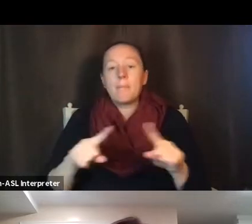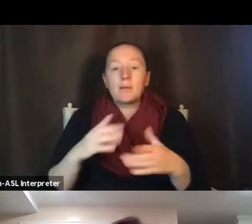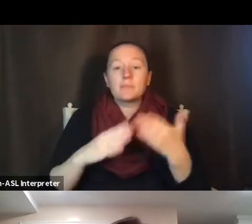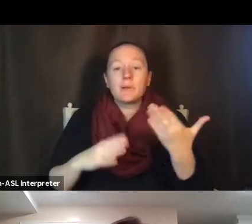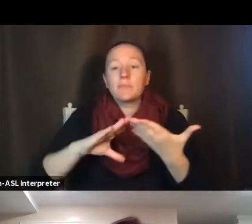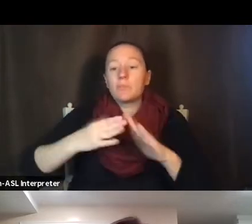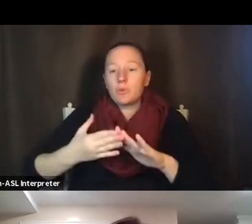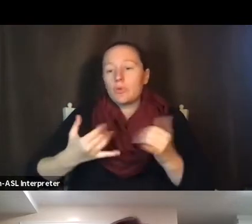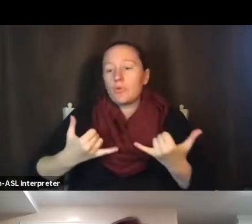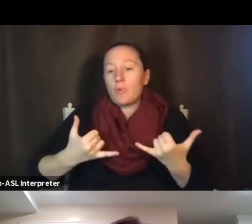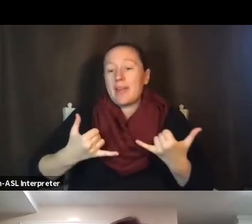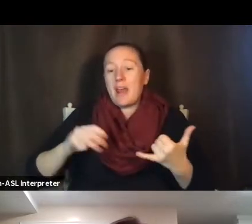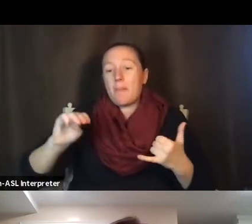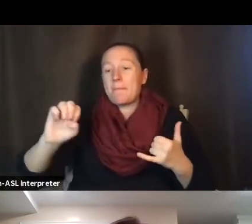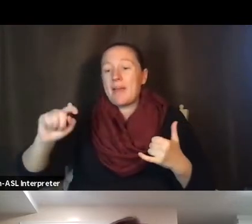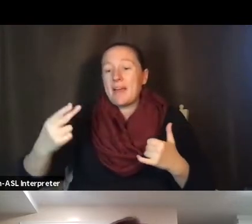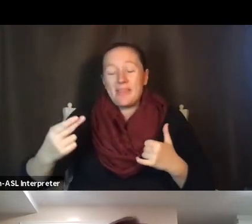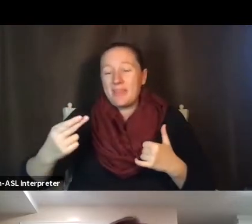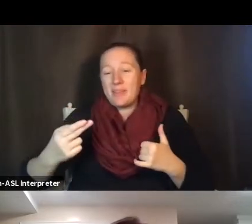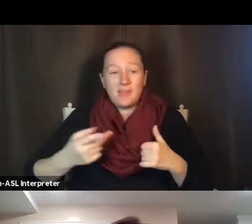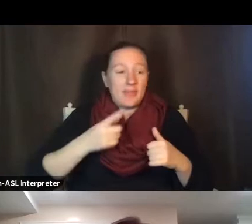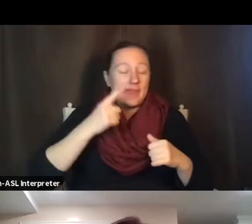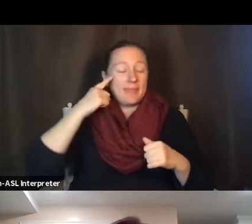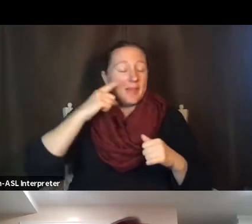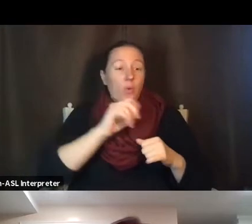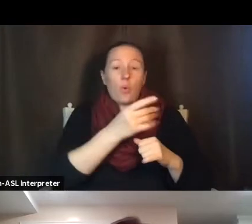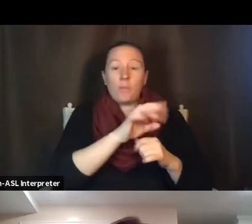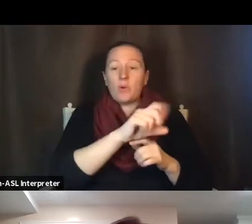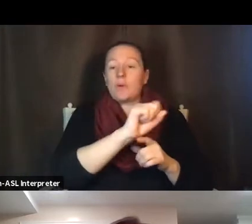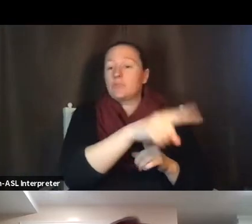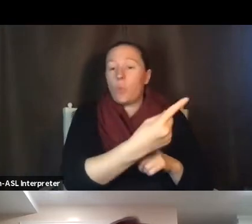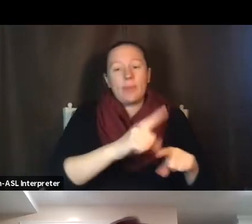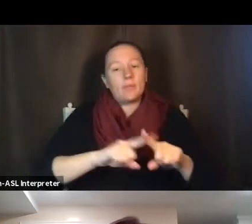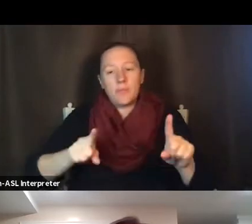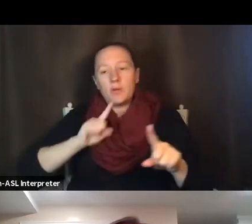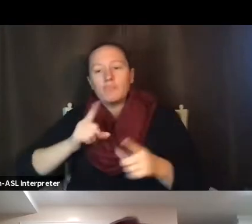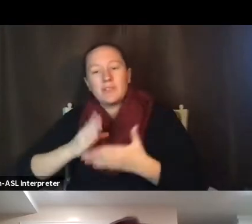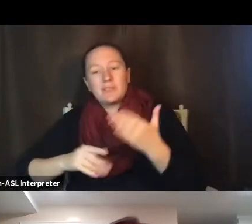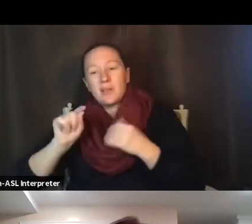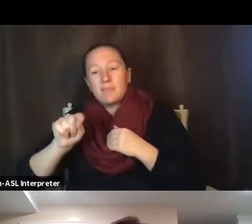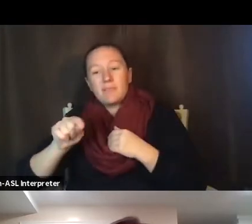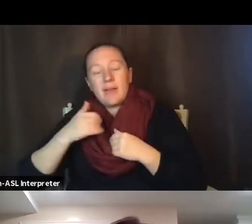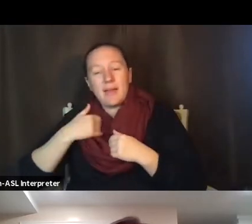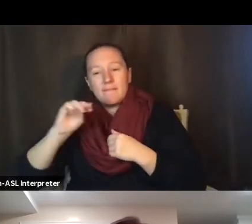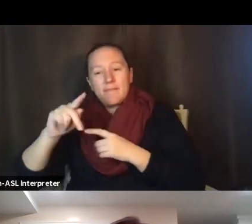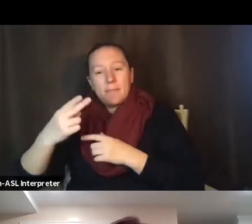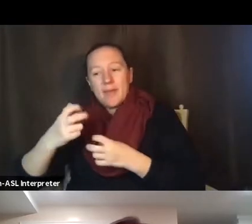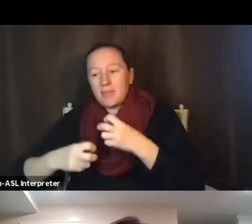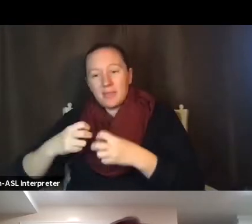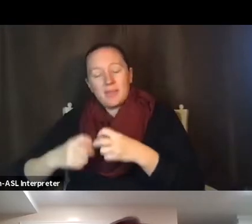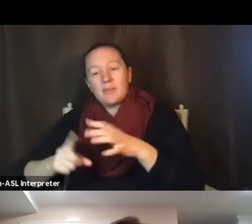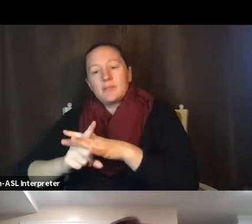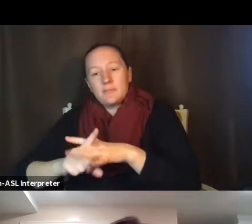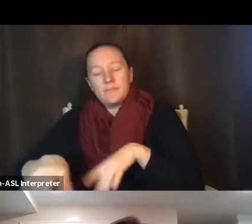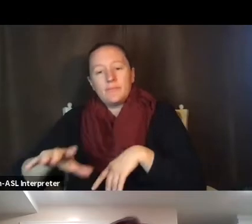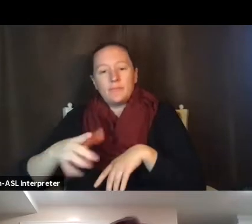actually right now methamphetamines that is felt to be a more significant crisis. Heightened rates